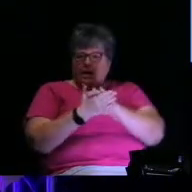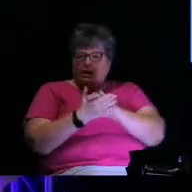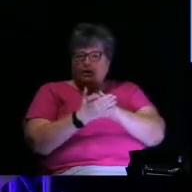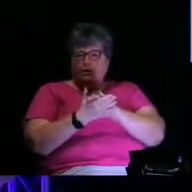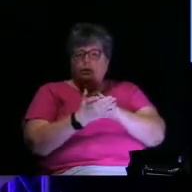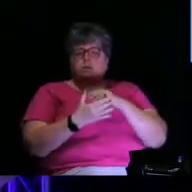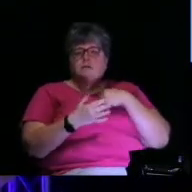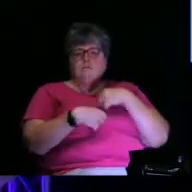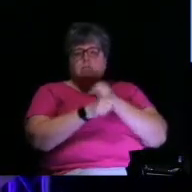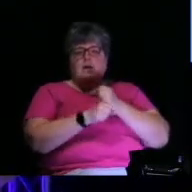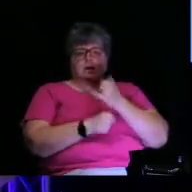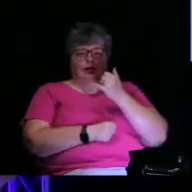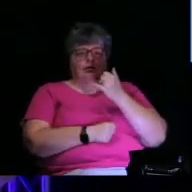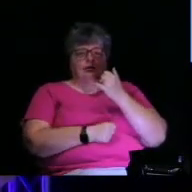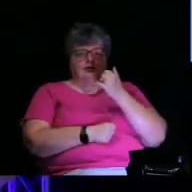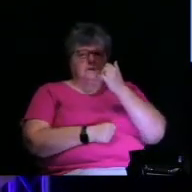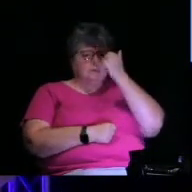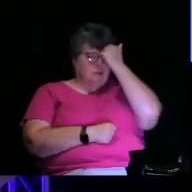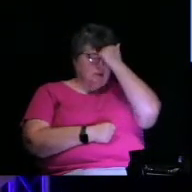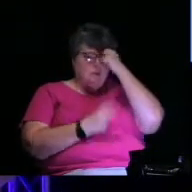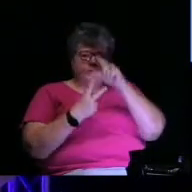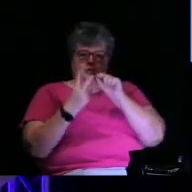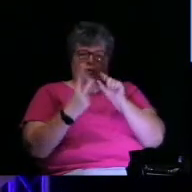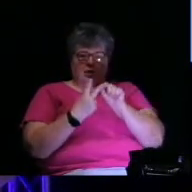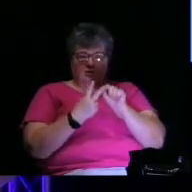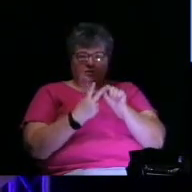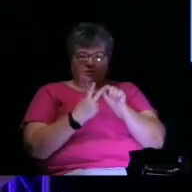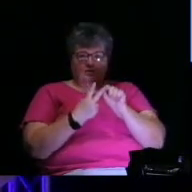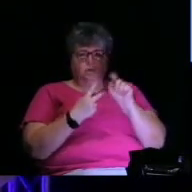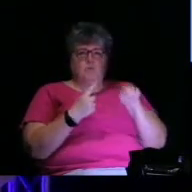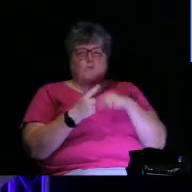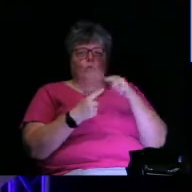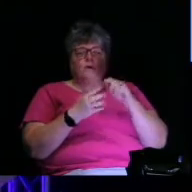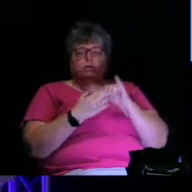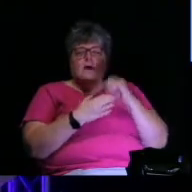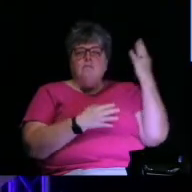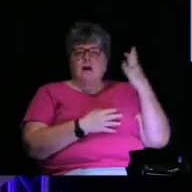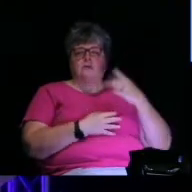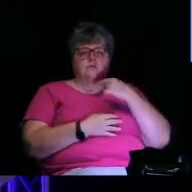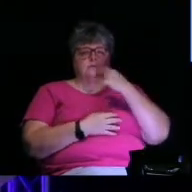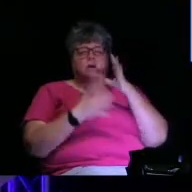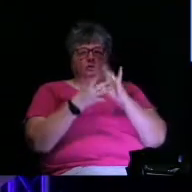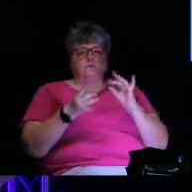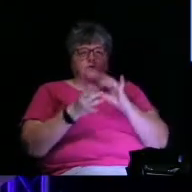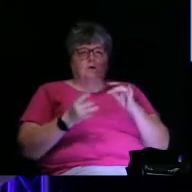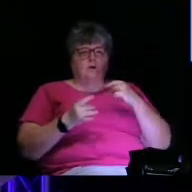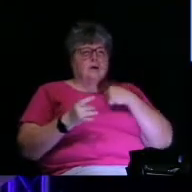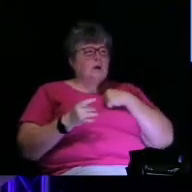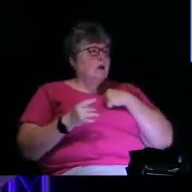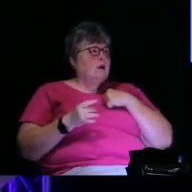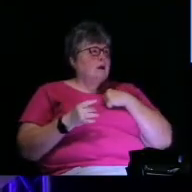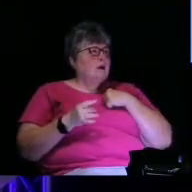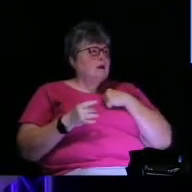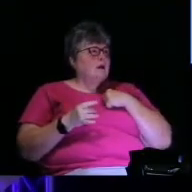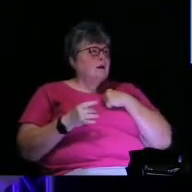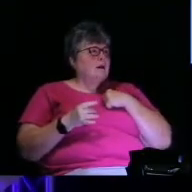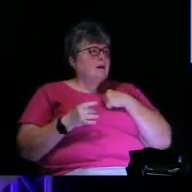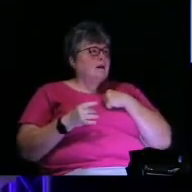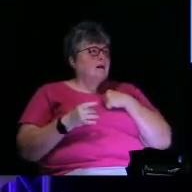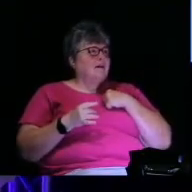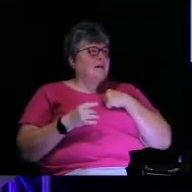choices. And I felt that moment when that pastor was delivering that illustration. I'm sitting there, and I cut lines. It was in the 80s. I cut lines into my